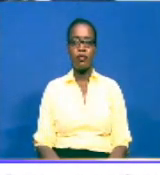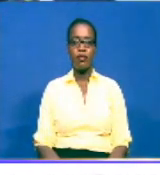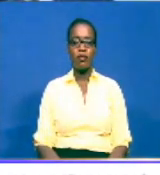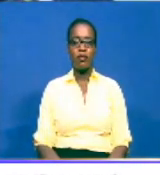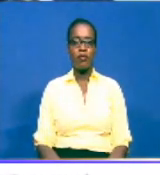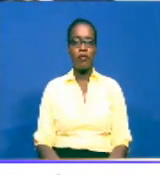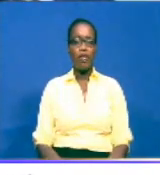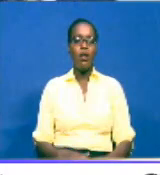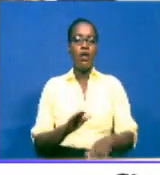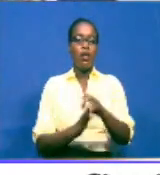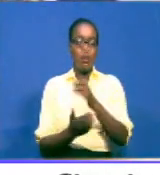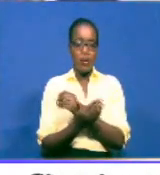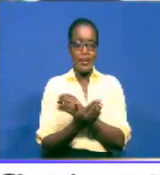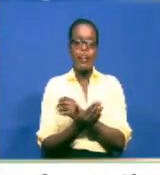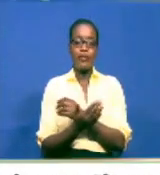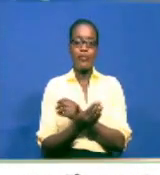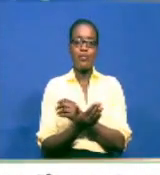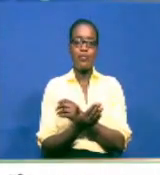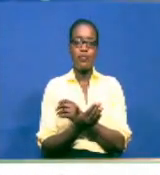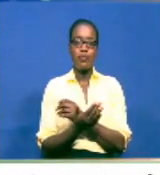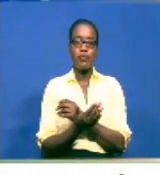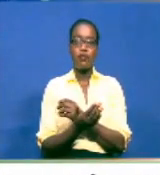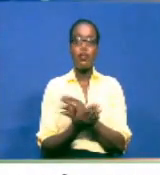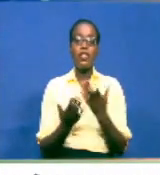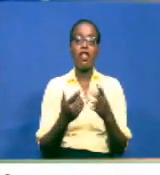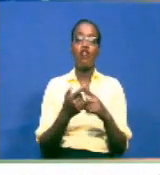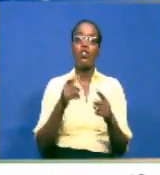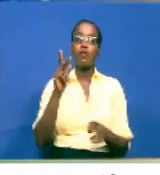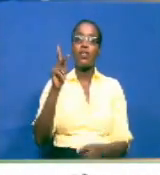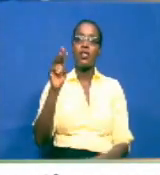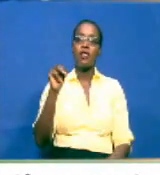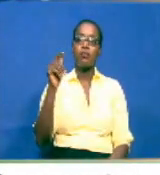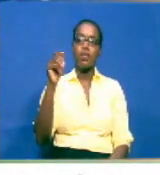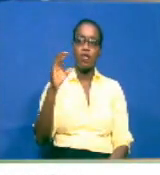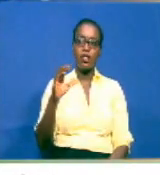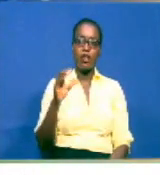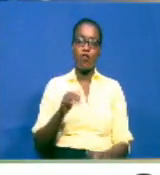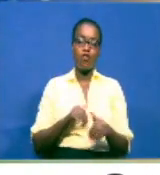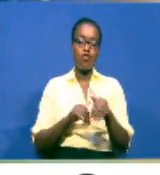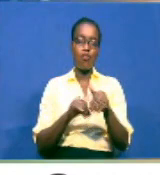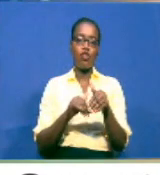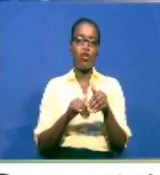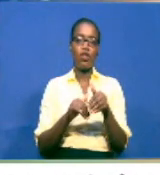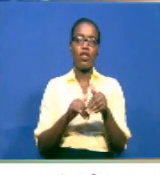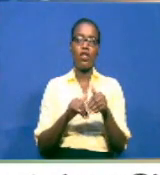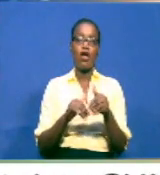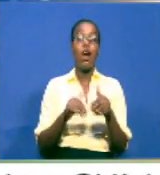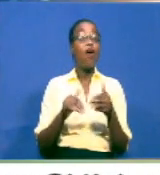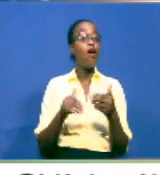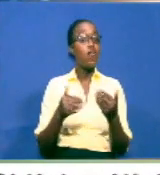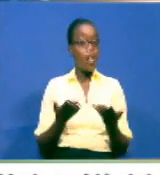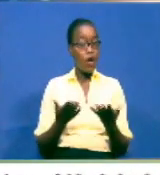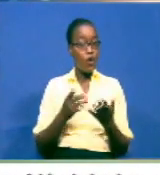A very good morning to you, Ben Troy and Jue. We are coming to you from KMTC and still following up on ways that Kenyans could